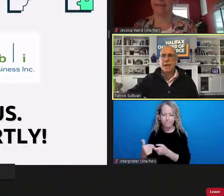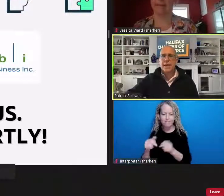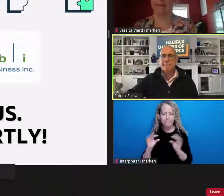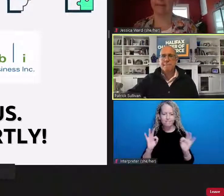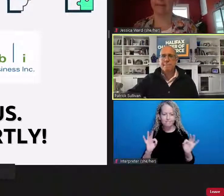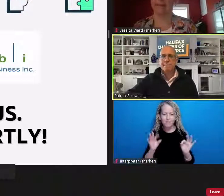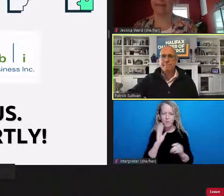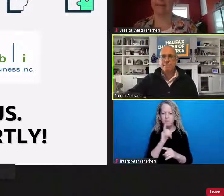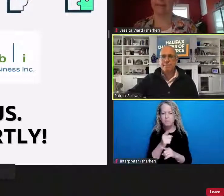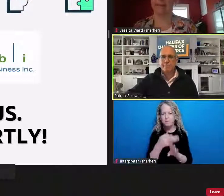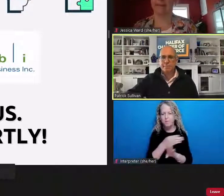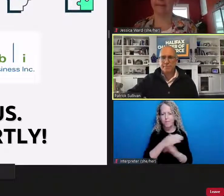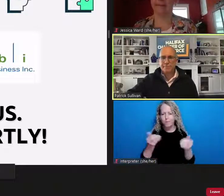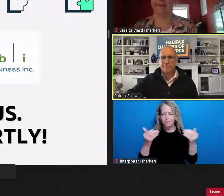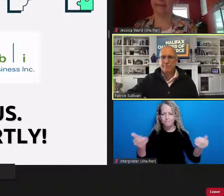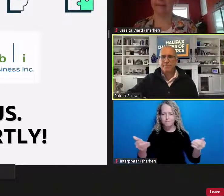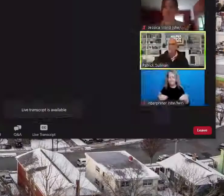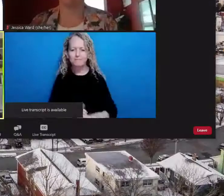we begin.